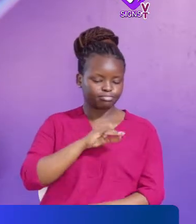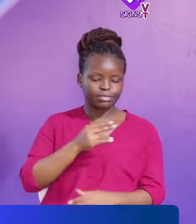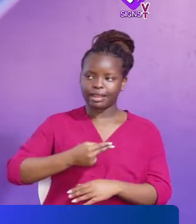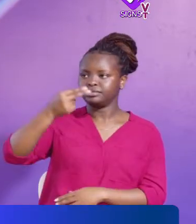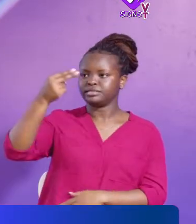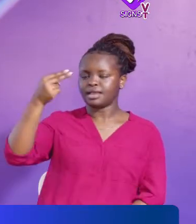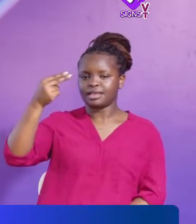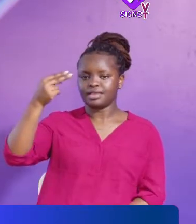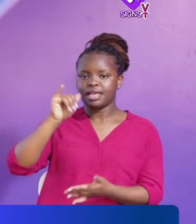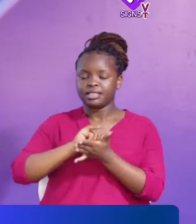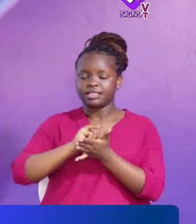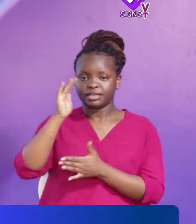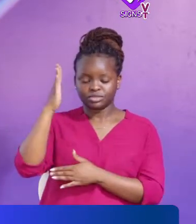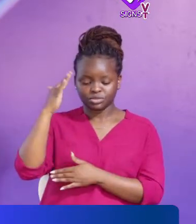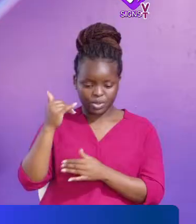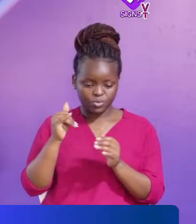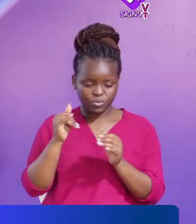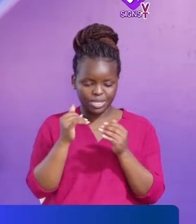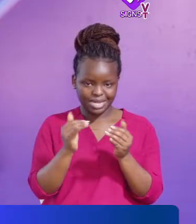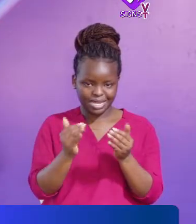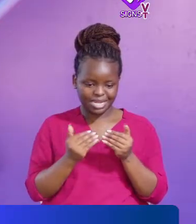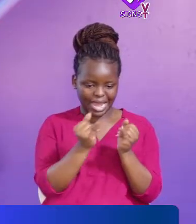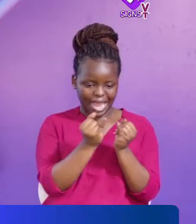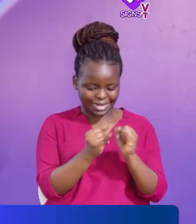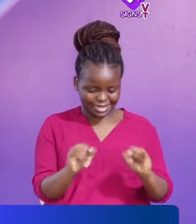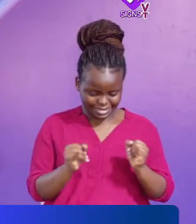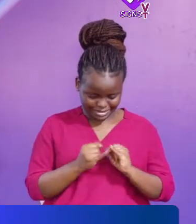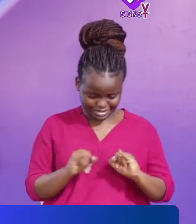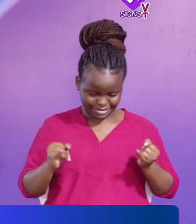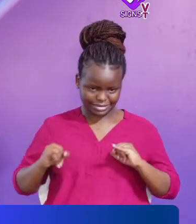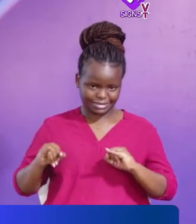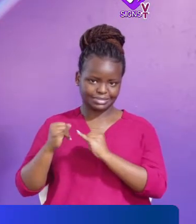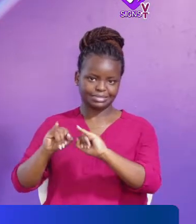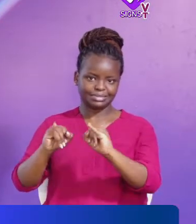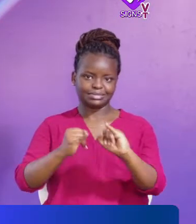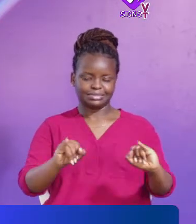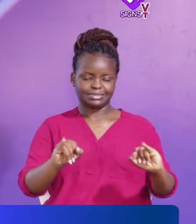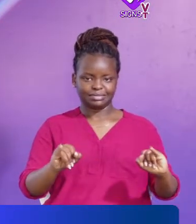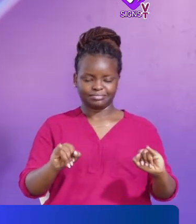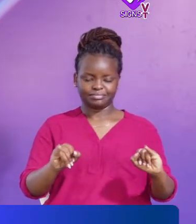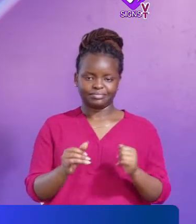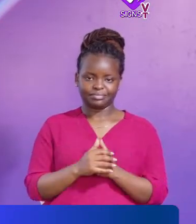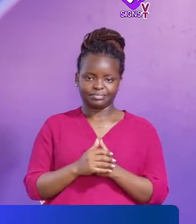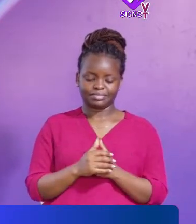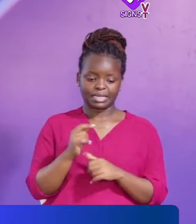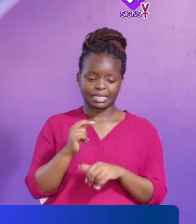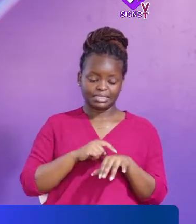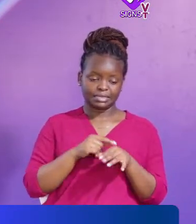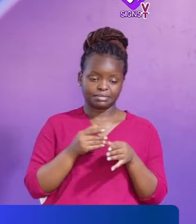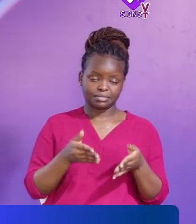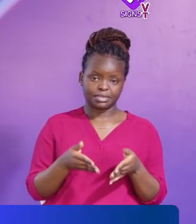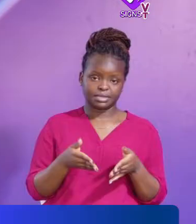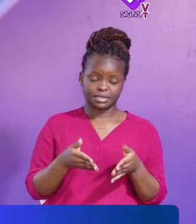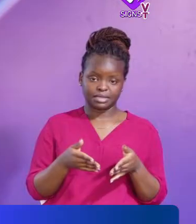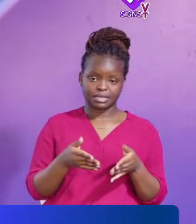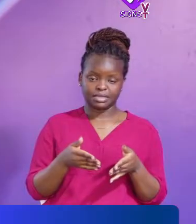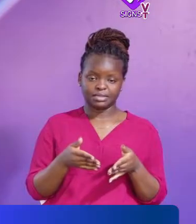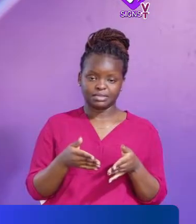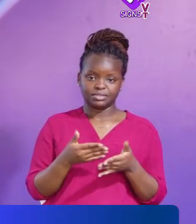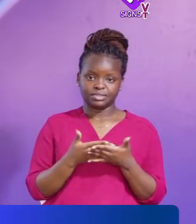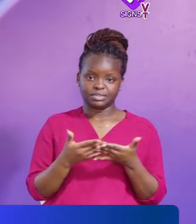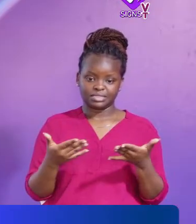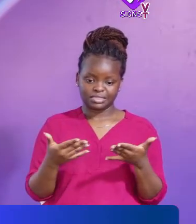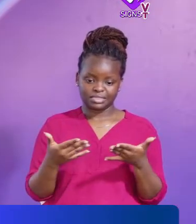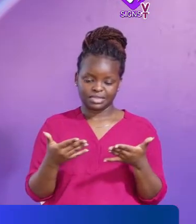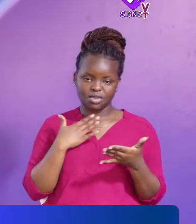that's why we need a cleanup, not I tell you with a broom, but with a bulldozer. And when I end here on this thing, also I